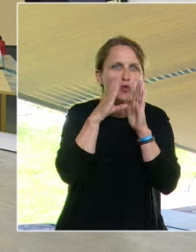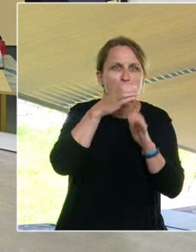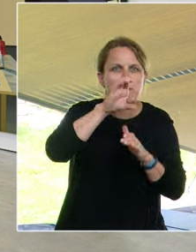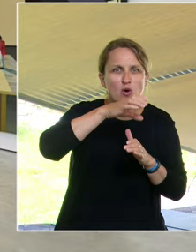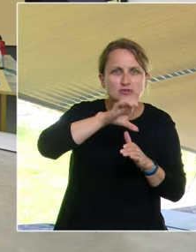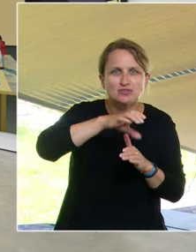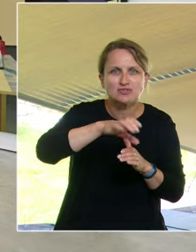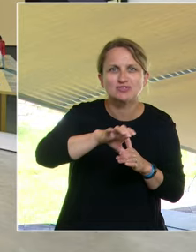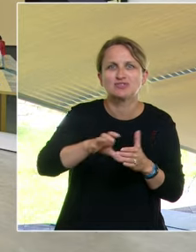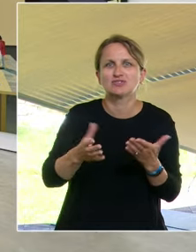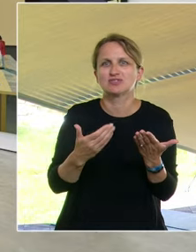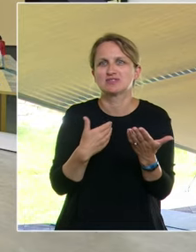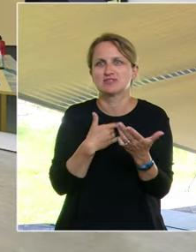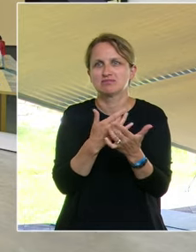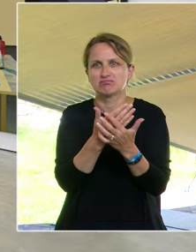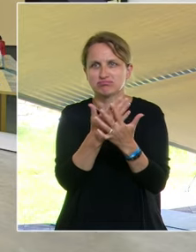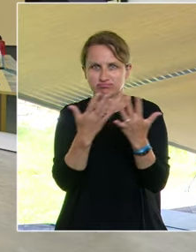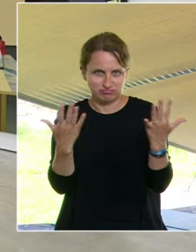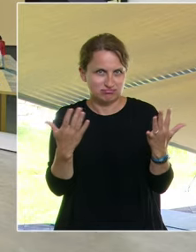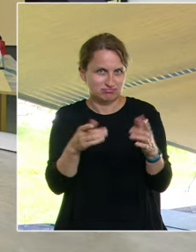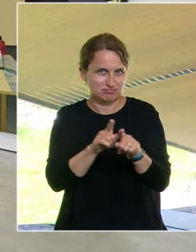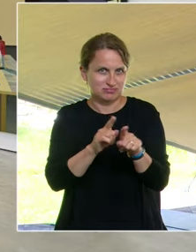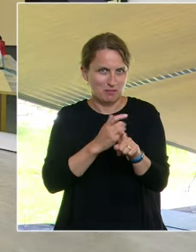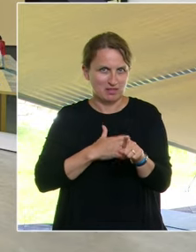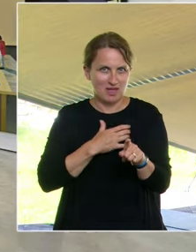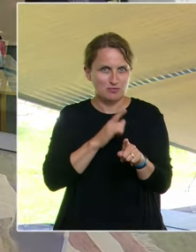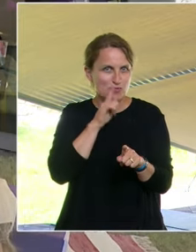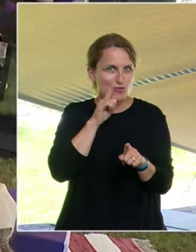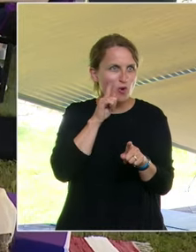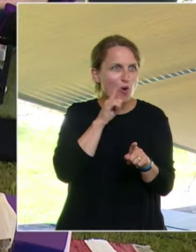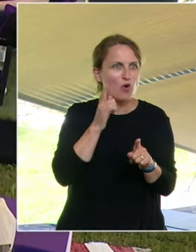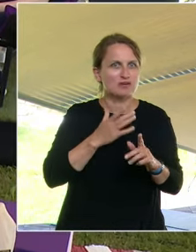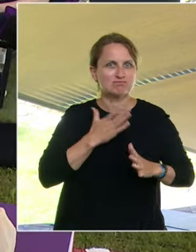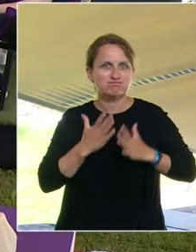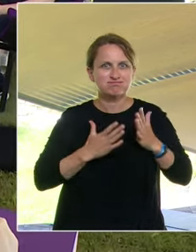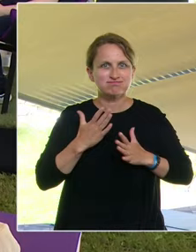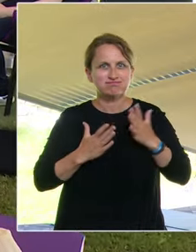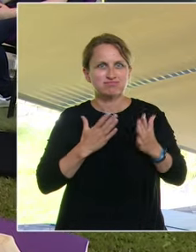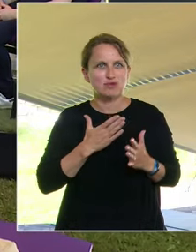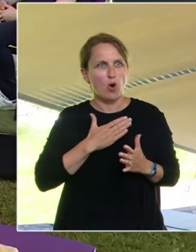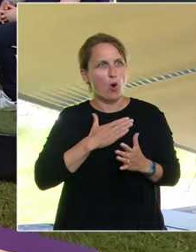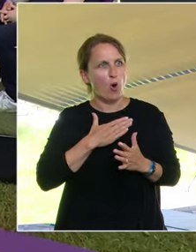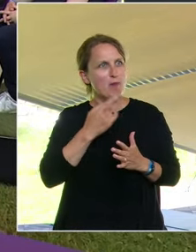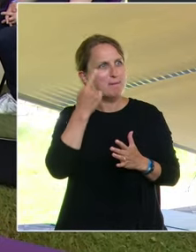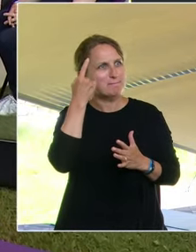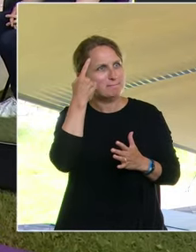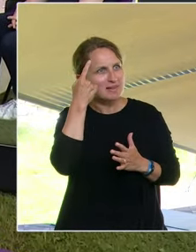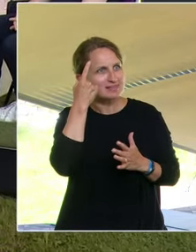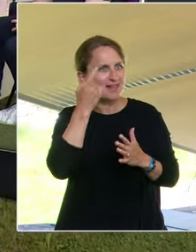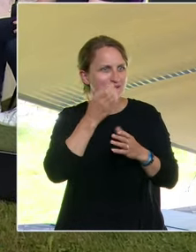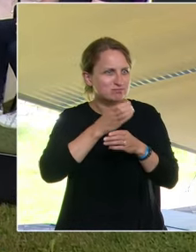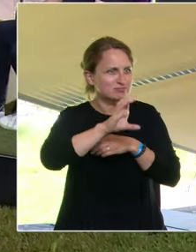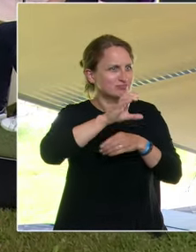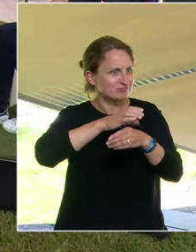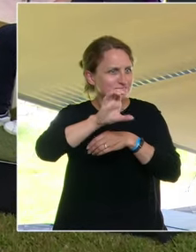stamps, and that's fine. When the volume is very important, is remember, like in a teenager, you were very passionate, like you thought your love was the biggest in the